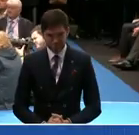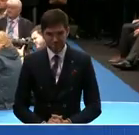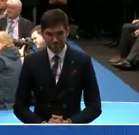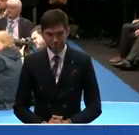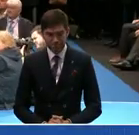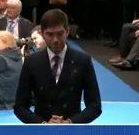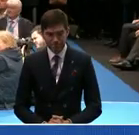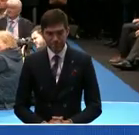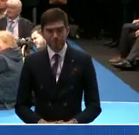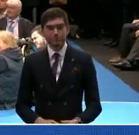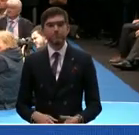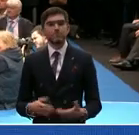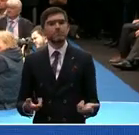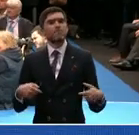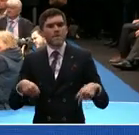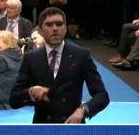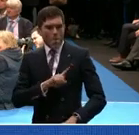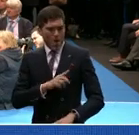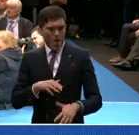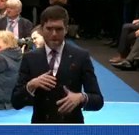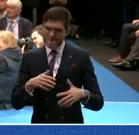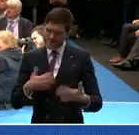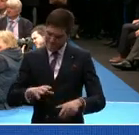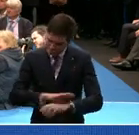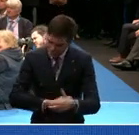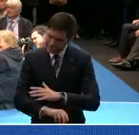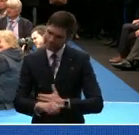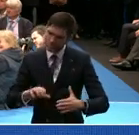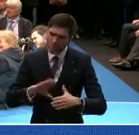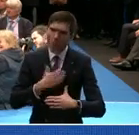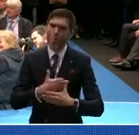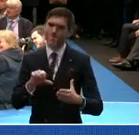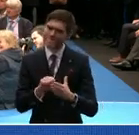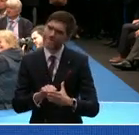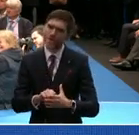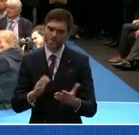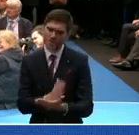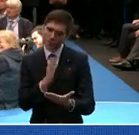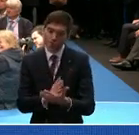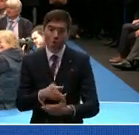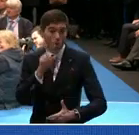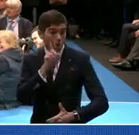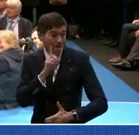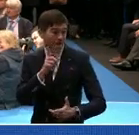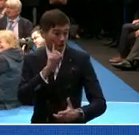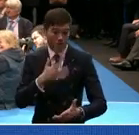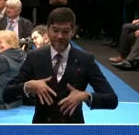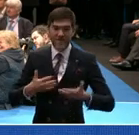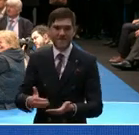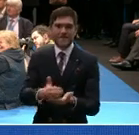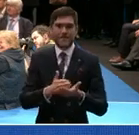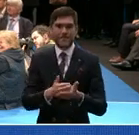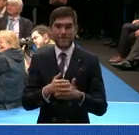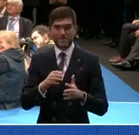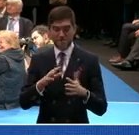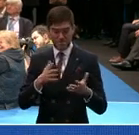And that is why I have redoubled my efforts to ensure that women and girls feel safe. Since I became